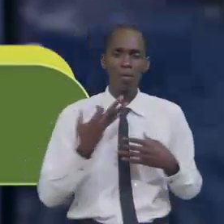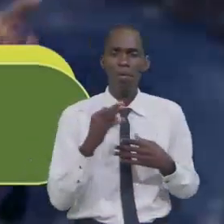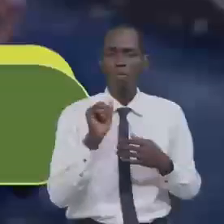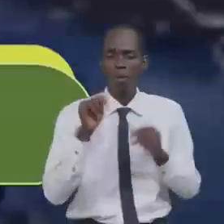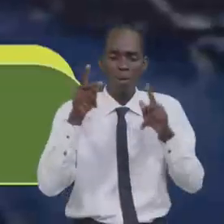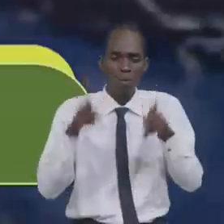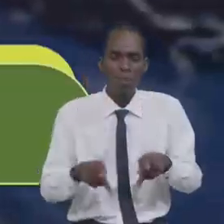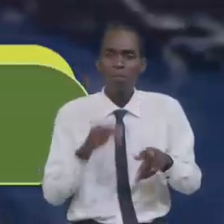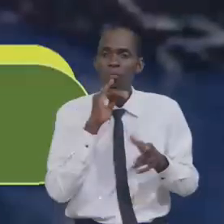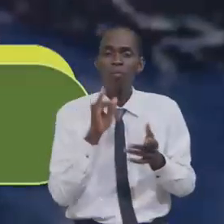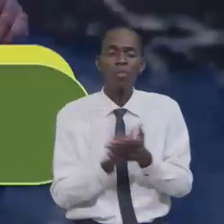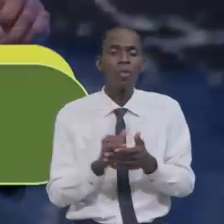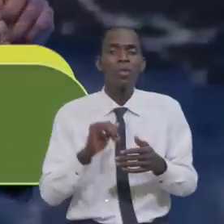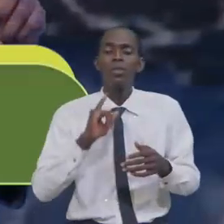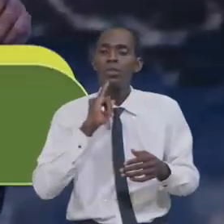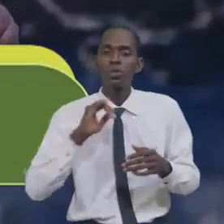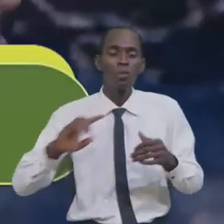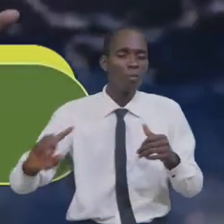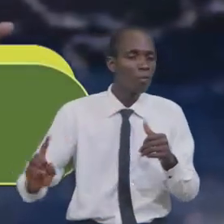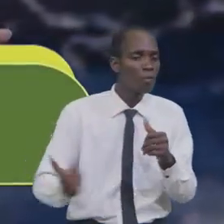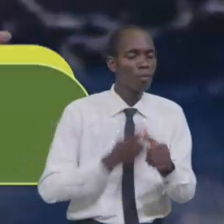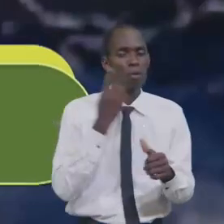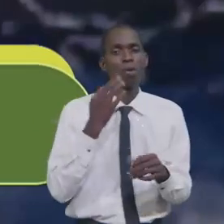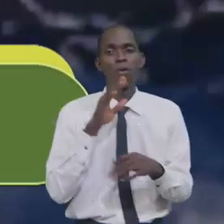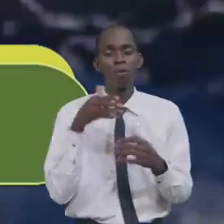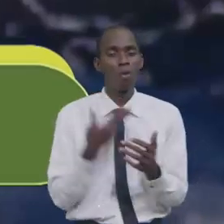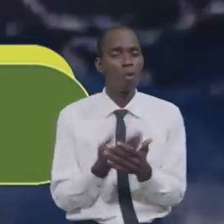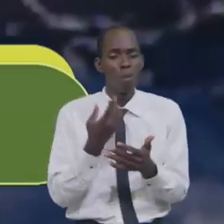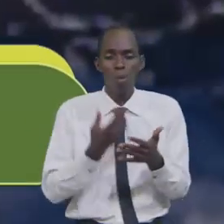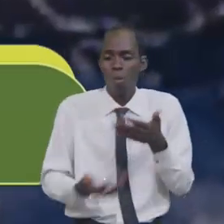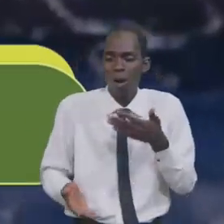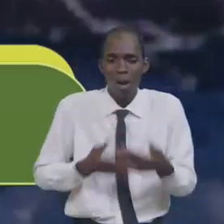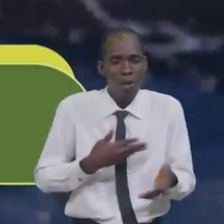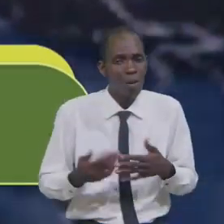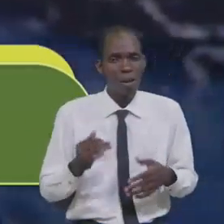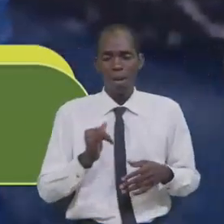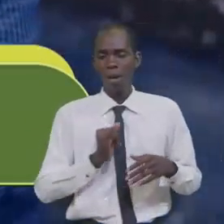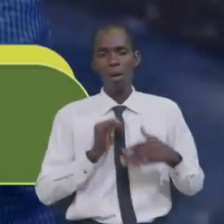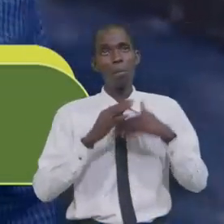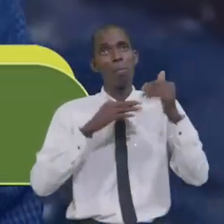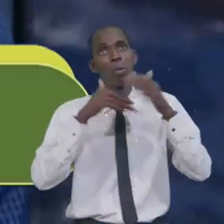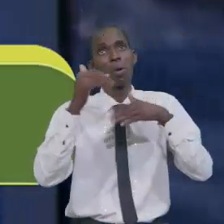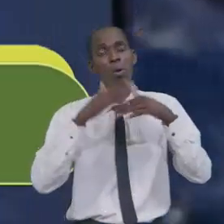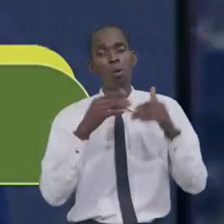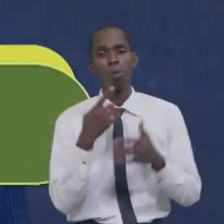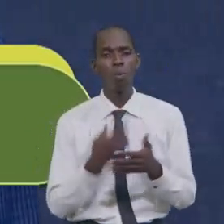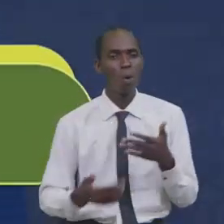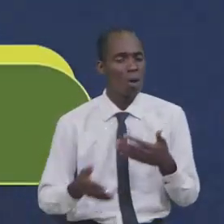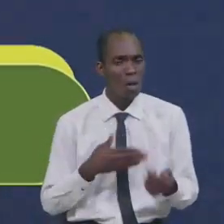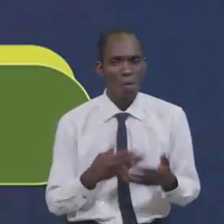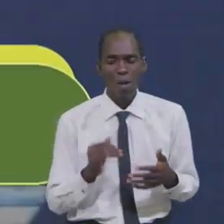that first of all, whatever I build, whatever I save, whatever I